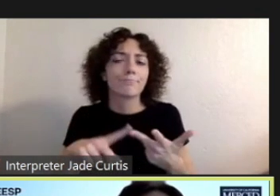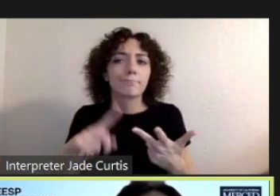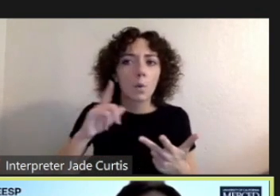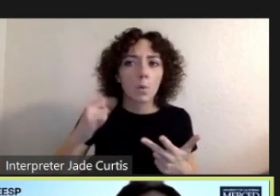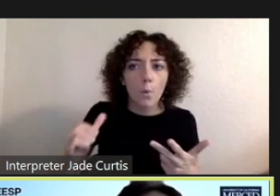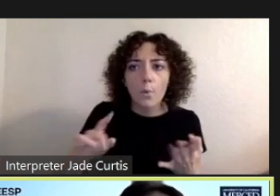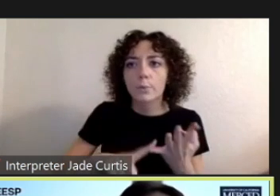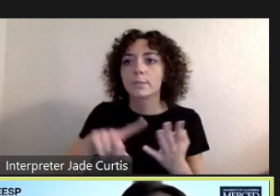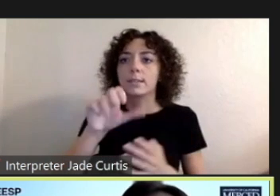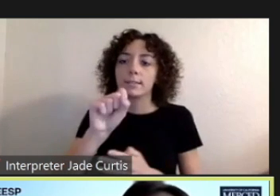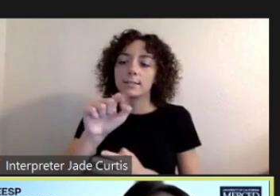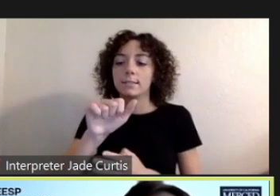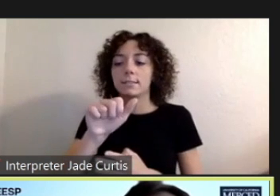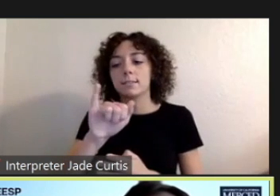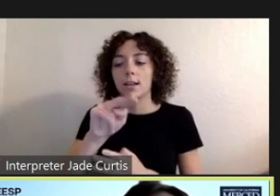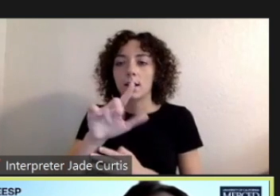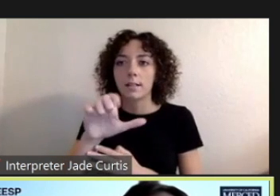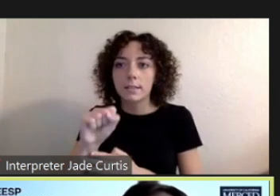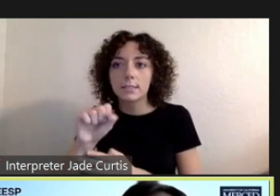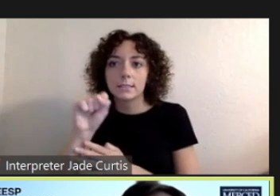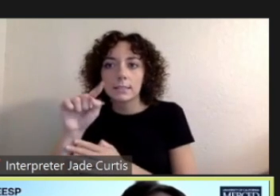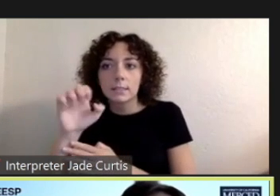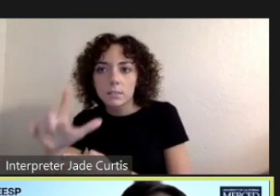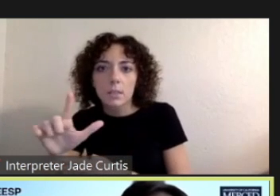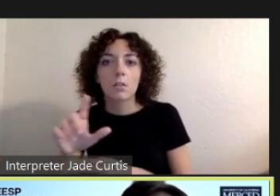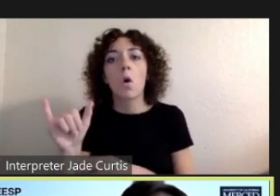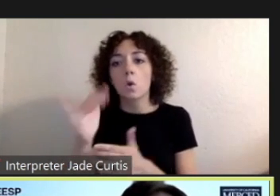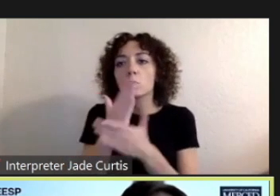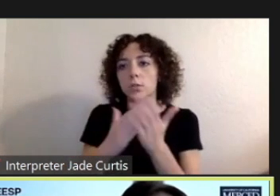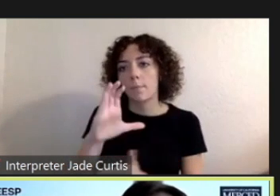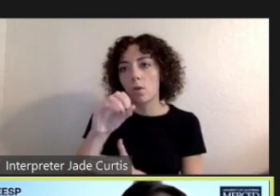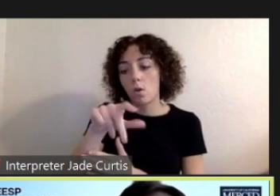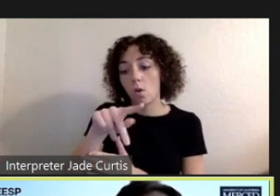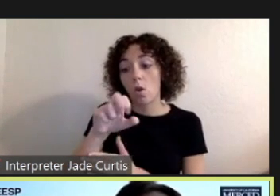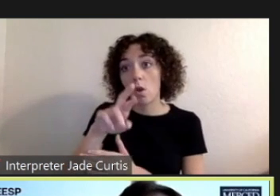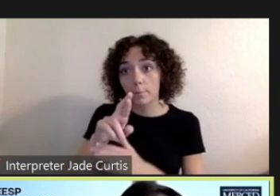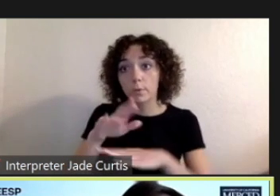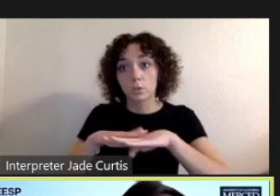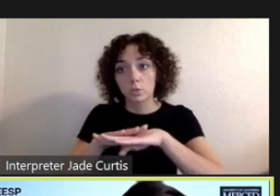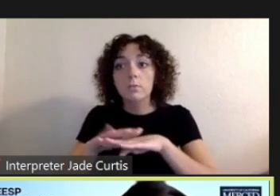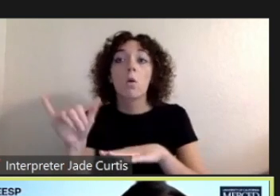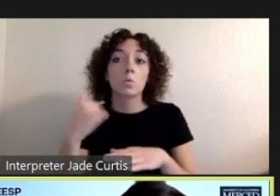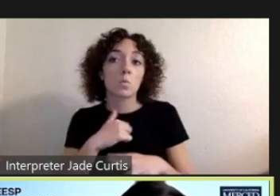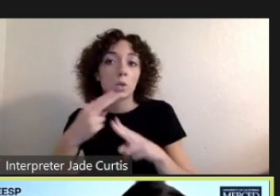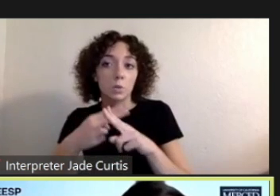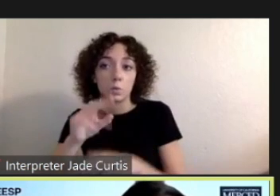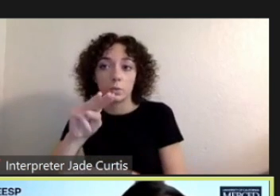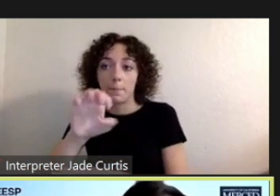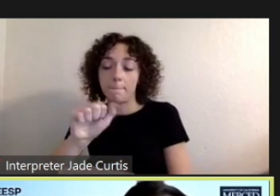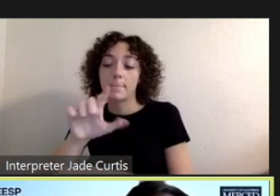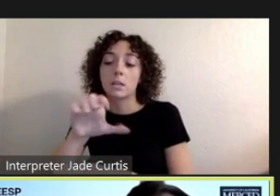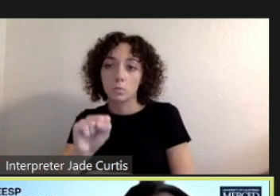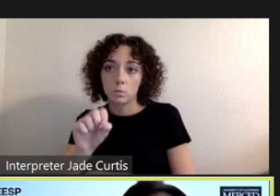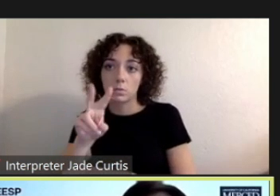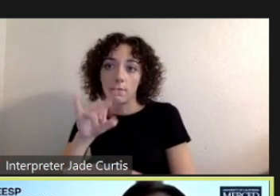continuing our experiments with copper surfaces, as well as with measles virus. Current results have shown us that